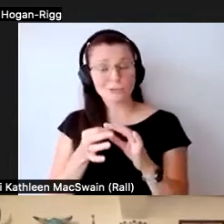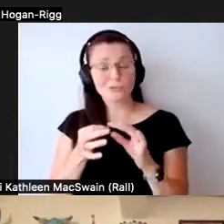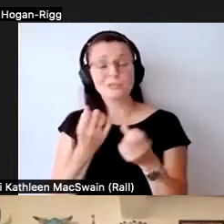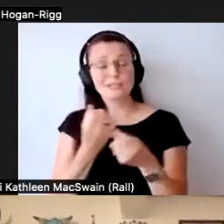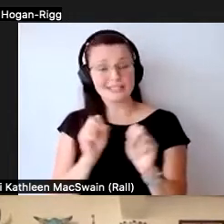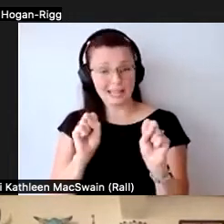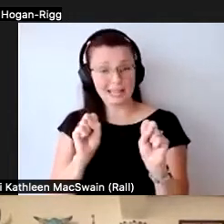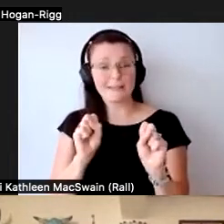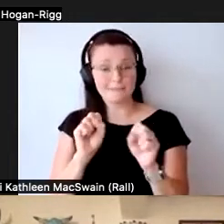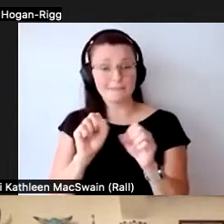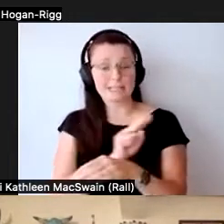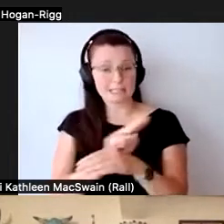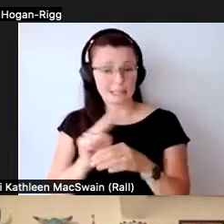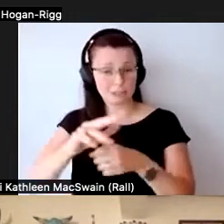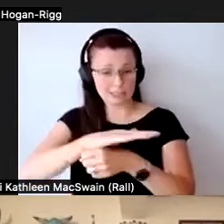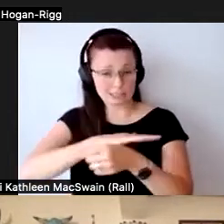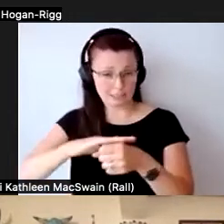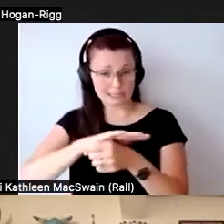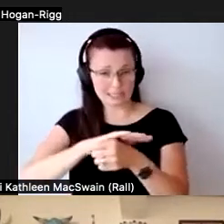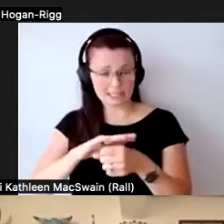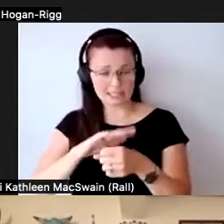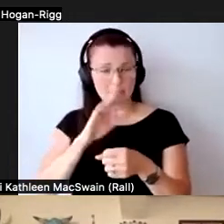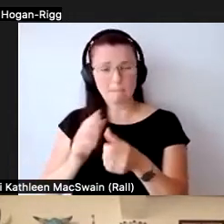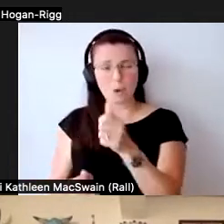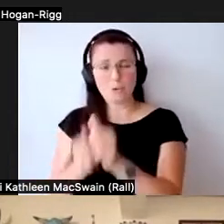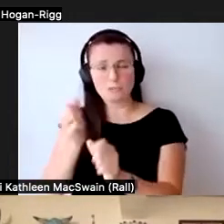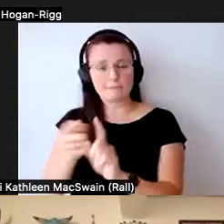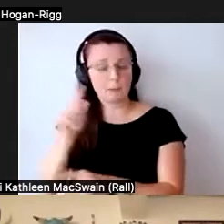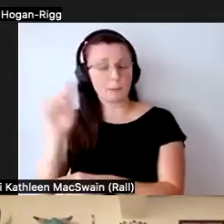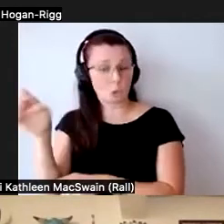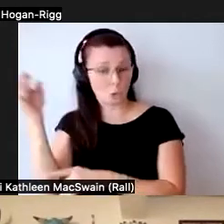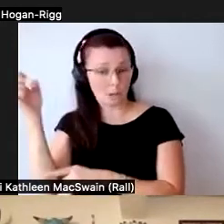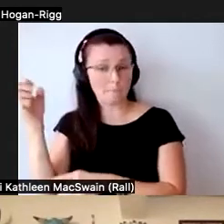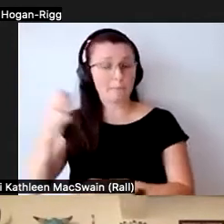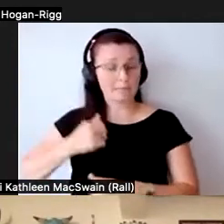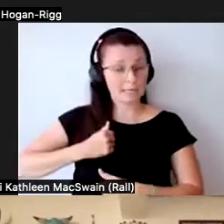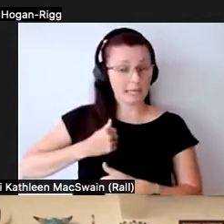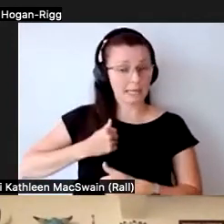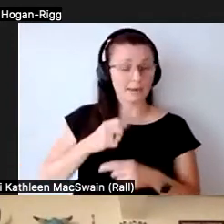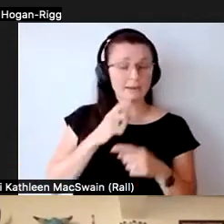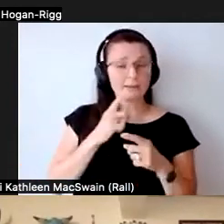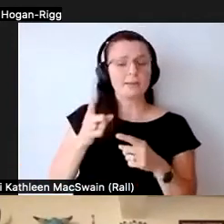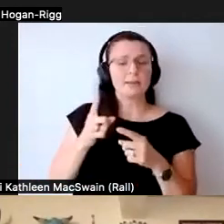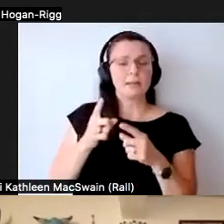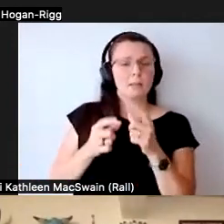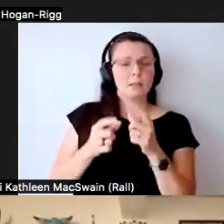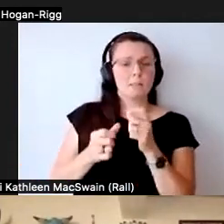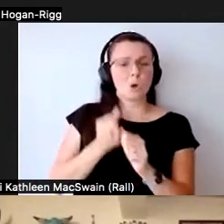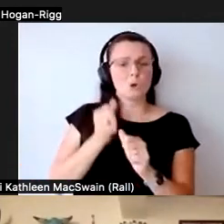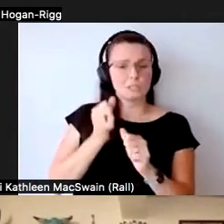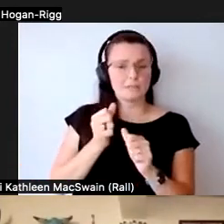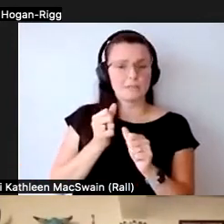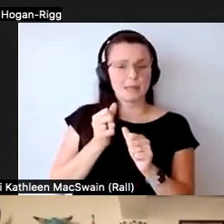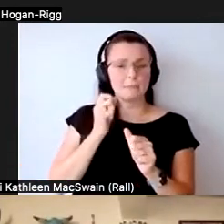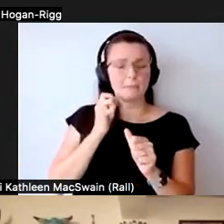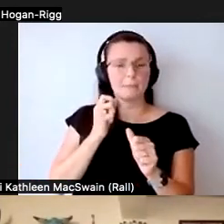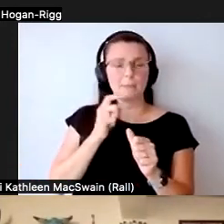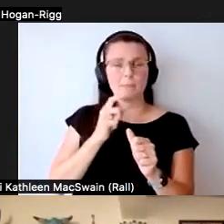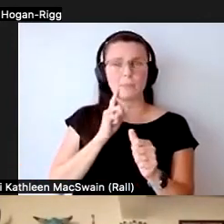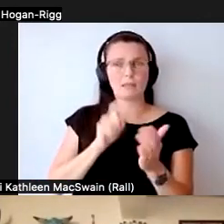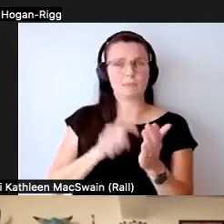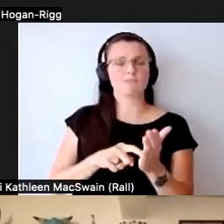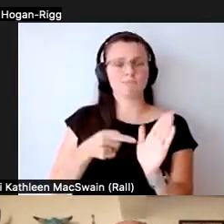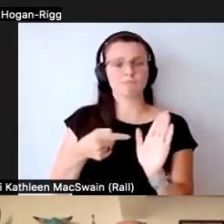really well-described benefits include fewer overdose deaths, reduced sharing of